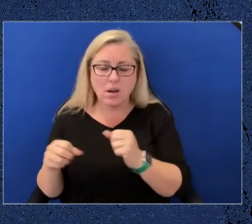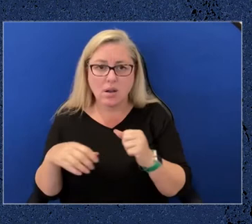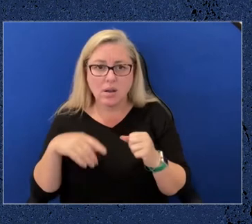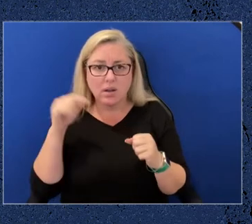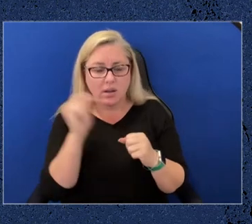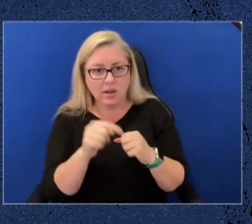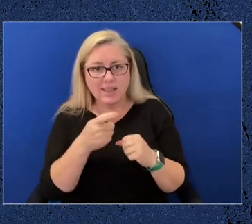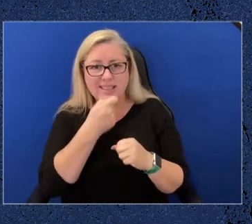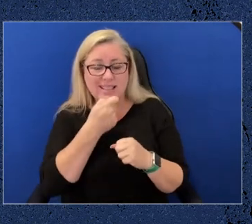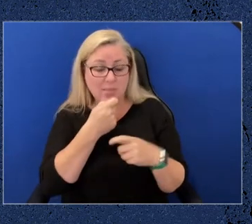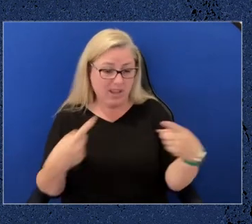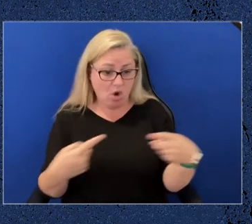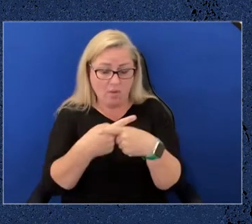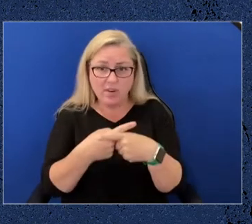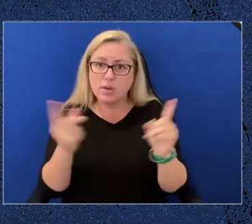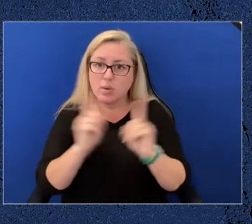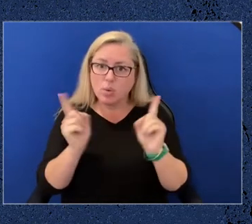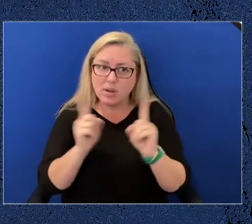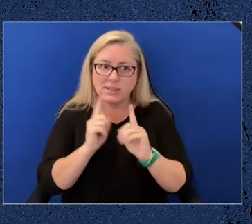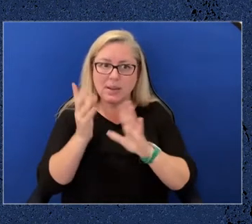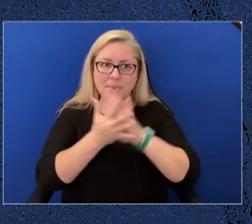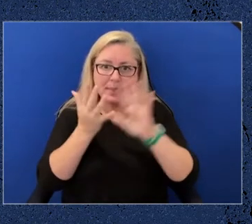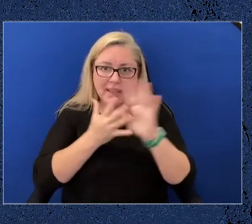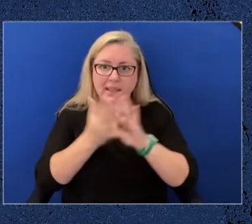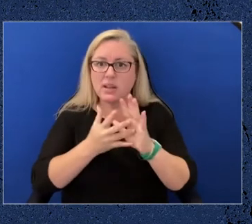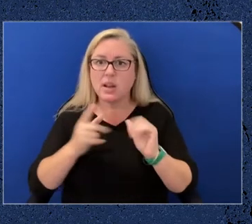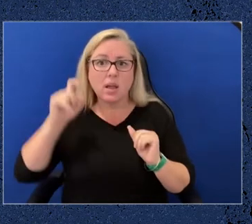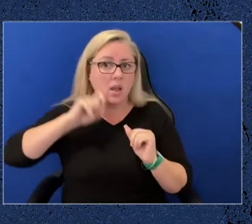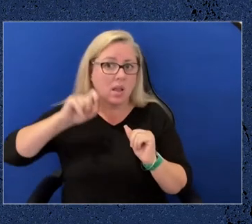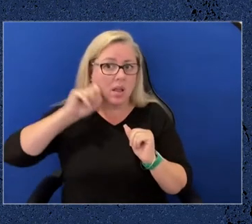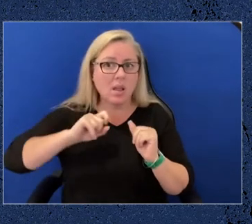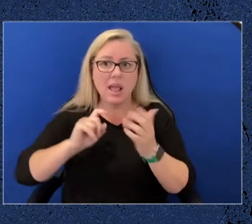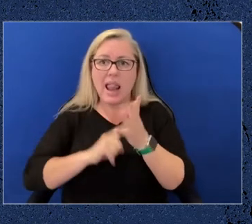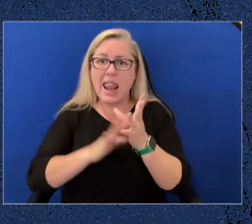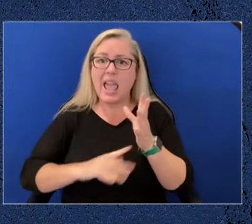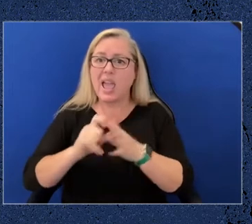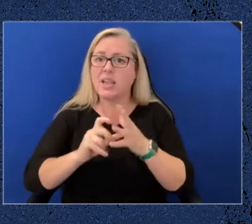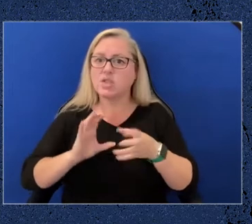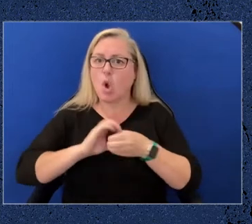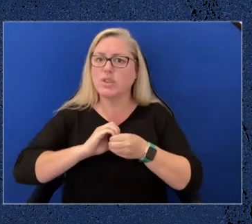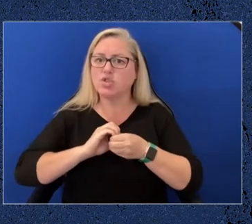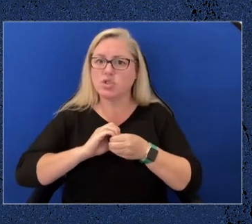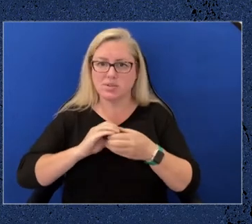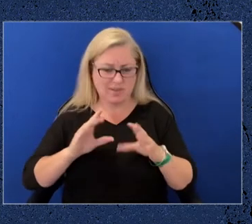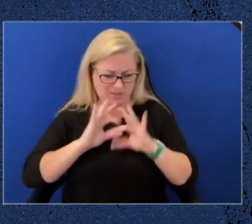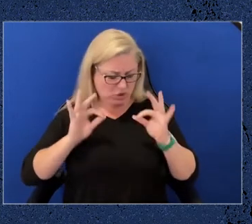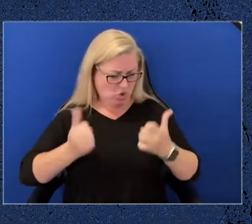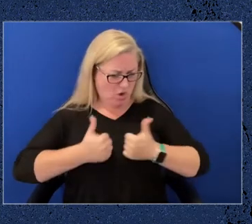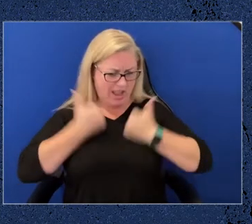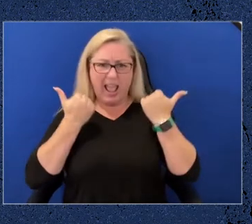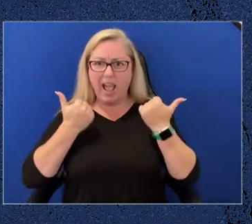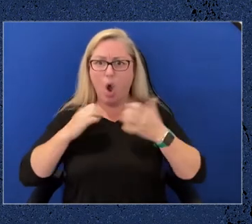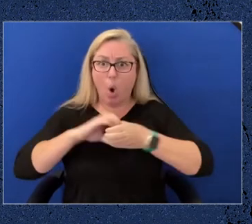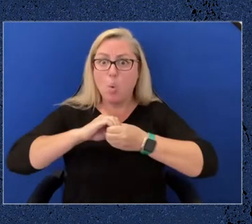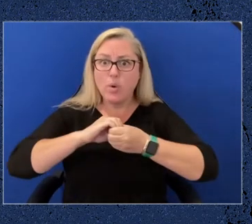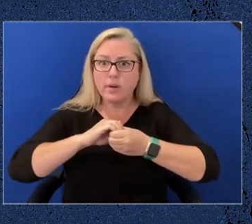is we're forced into notions of land ownership in order to get our way. Like, it's not in our cultural paradigm to own. Custodians. Country